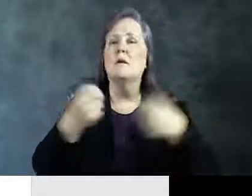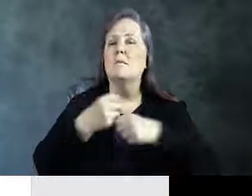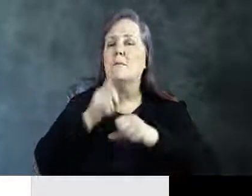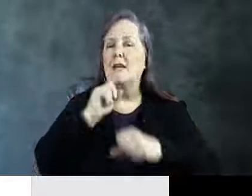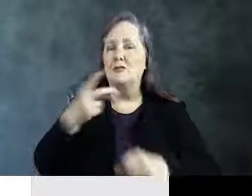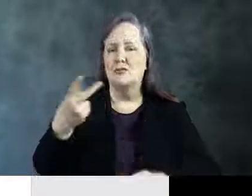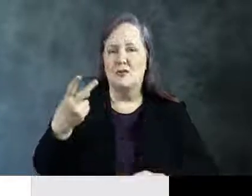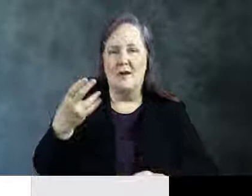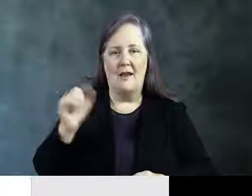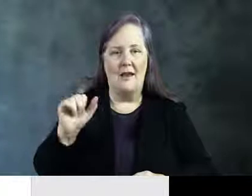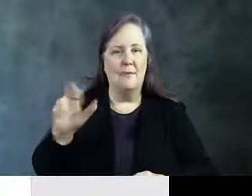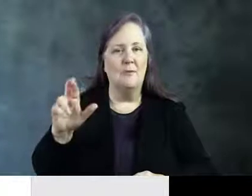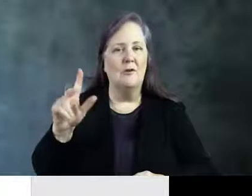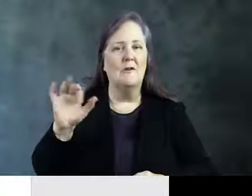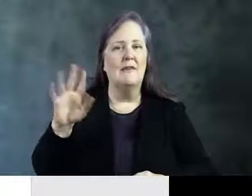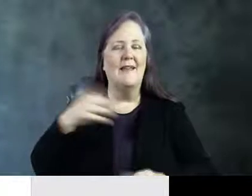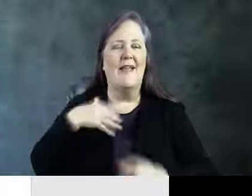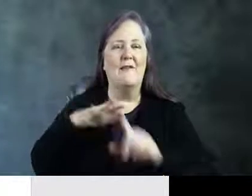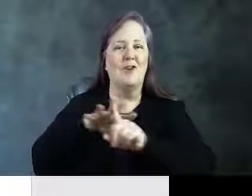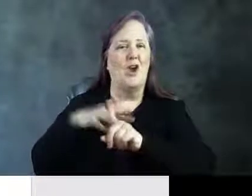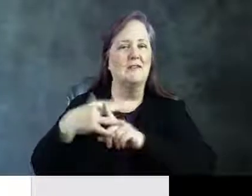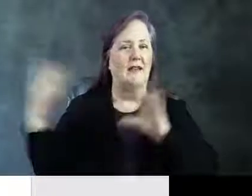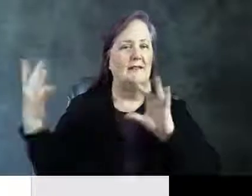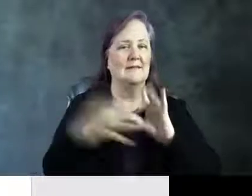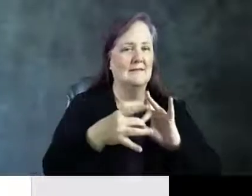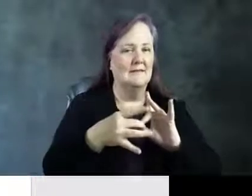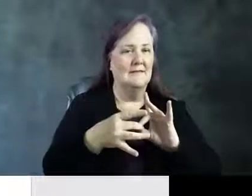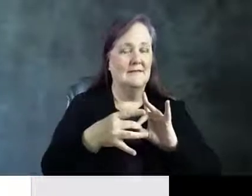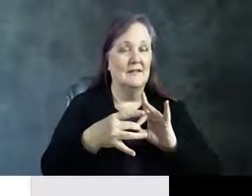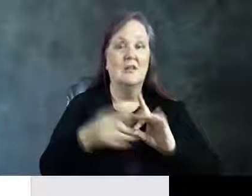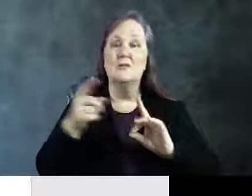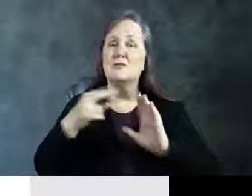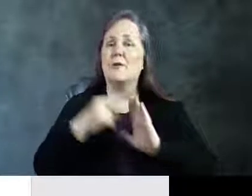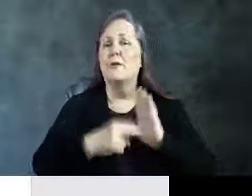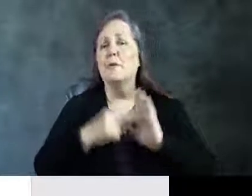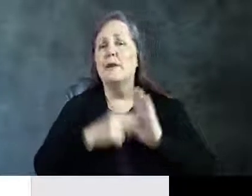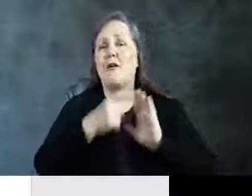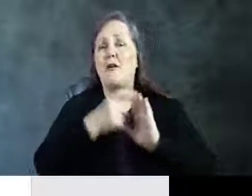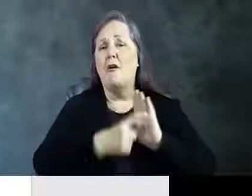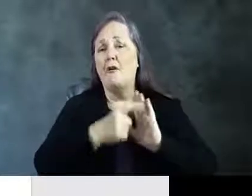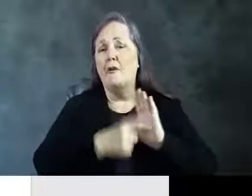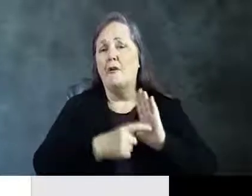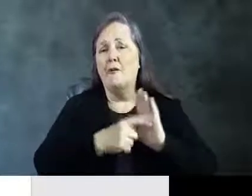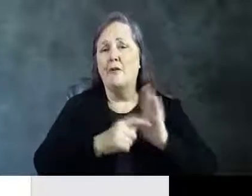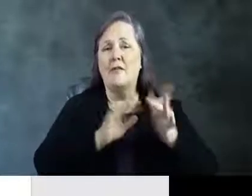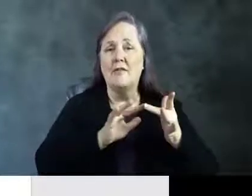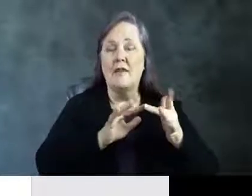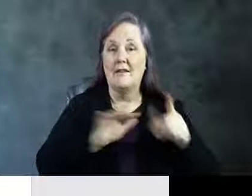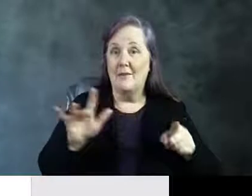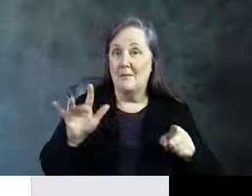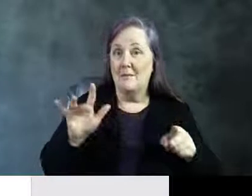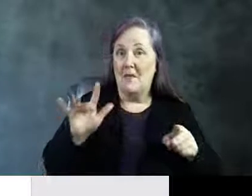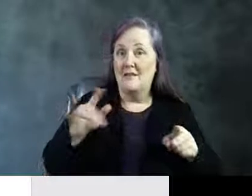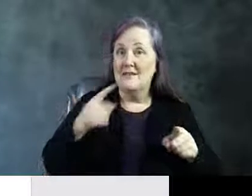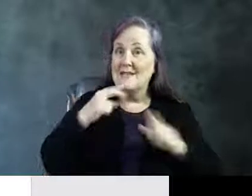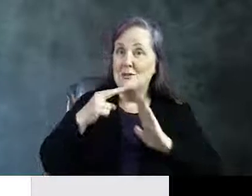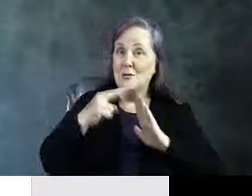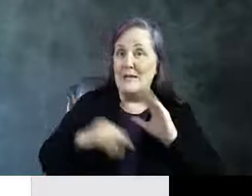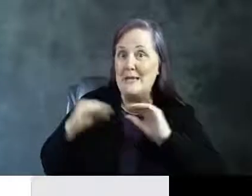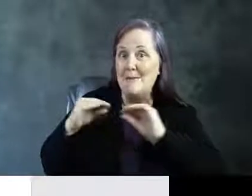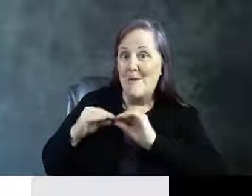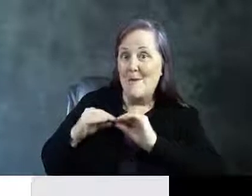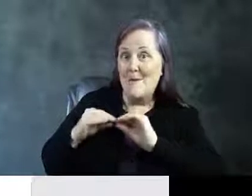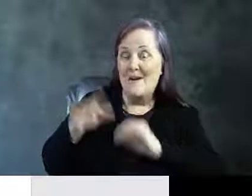have context. So a lot of times when you're reading maybe an article online, there'll be a button that says read more, click